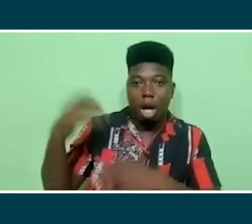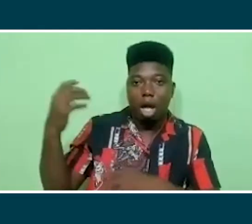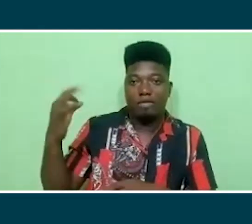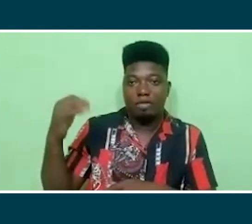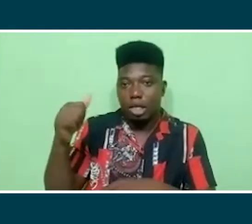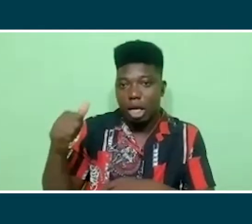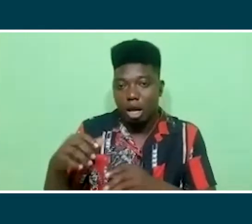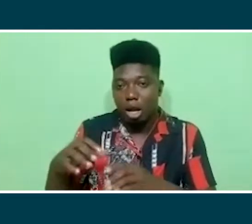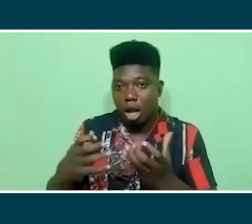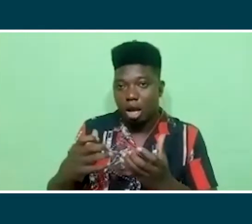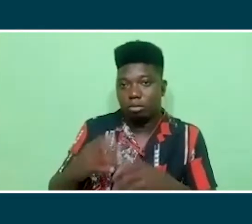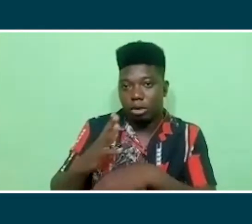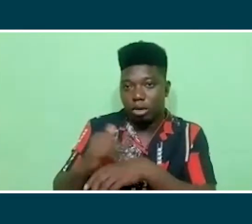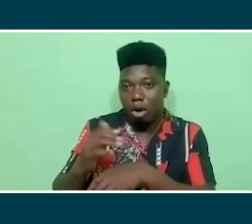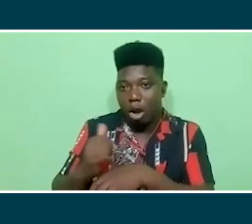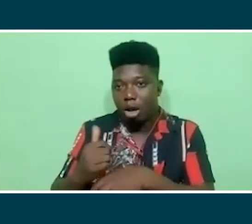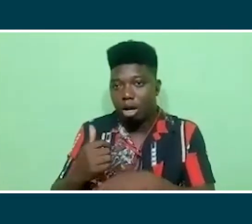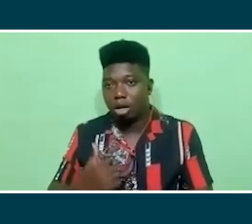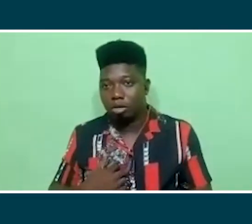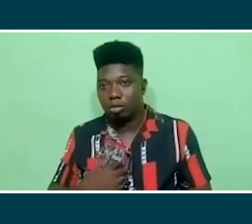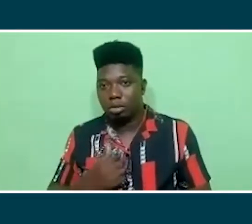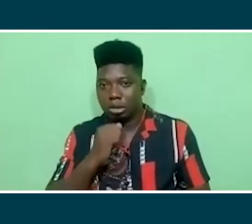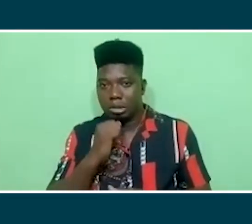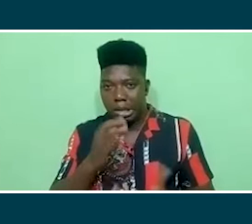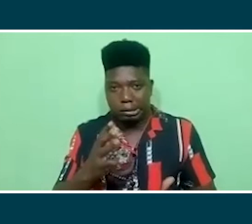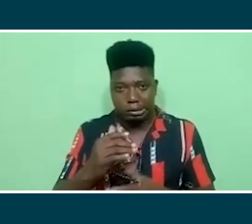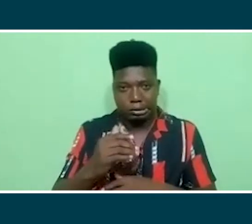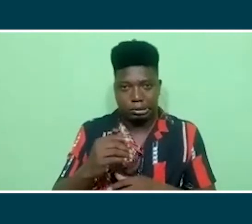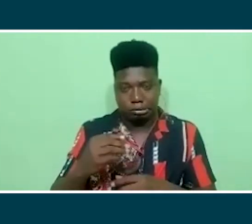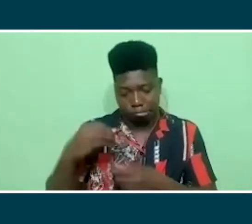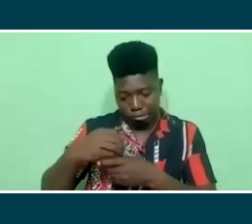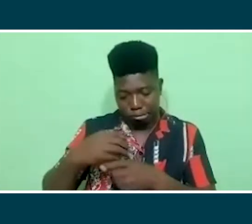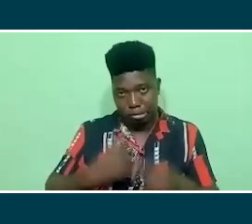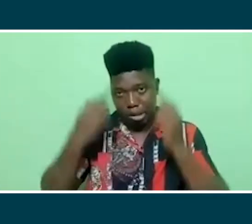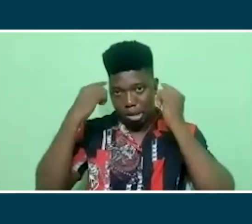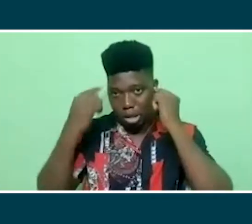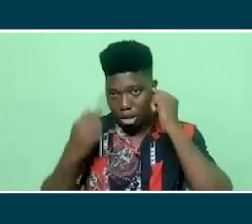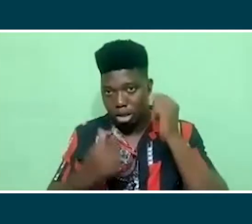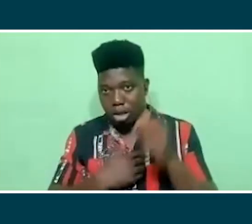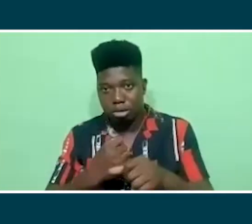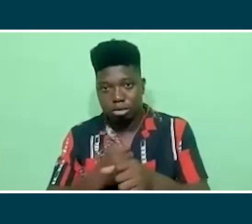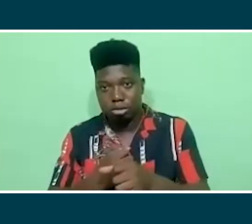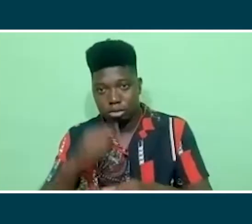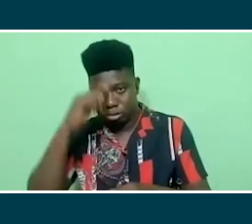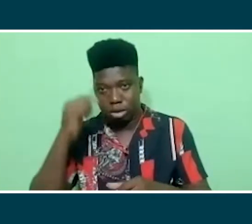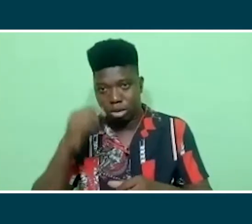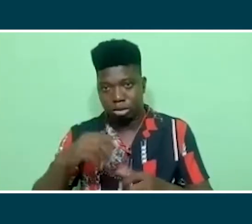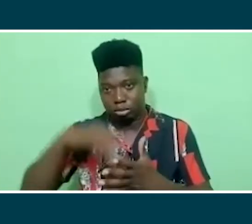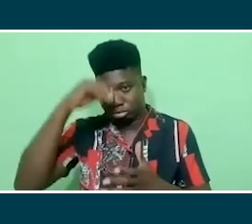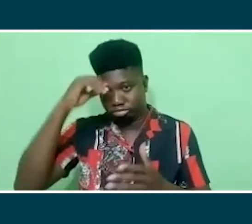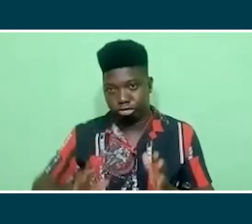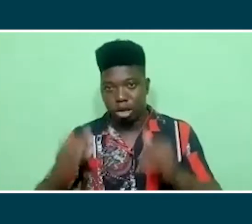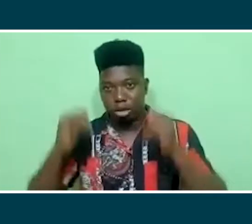something. And I'm nodding along in my head. I'm trying to support that Black student in the hallway after class, but I'm just sitting there not jeopardizing